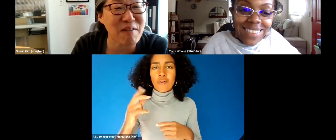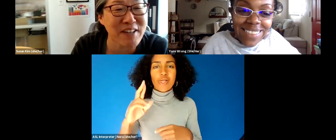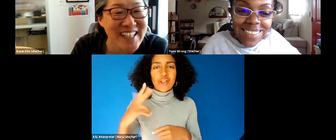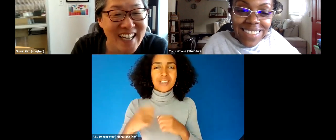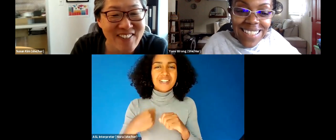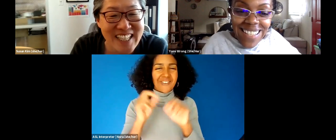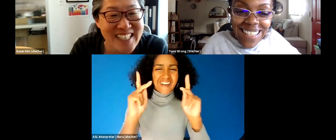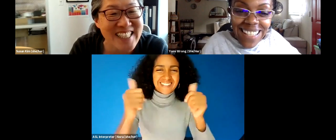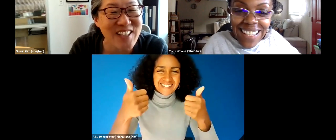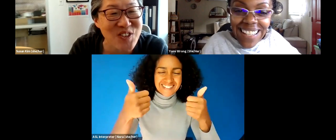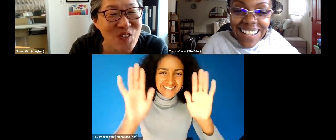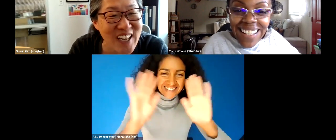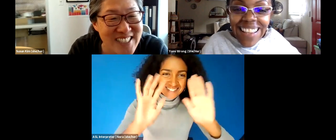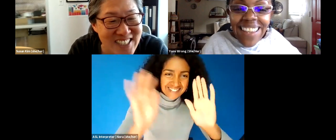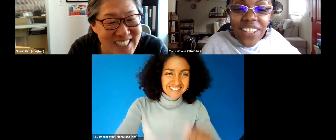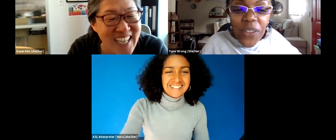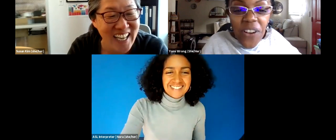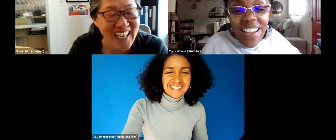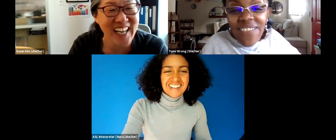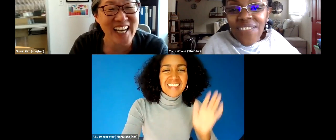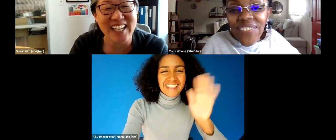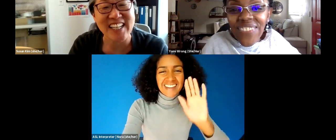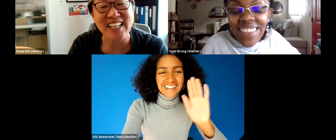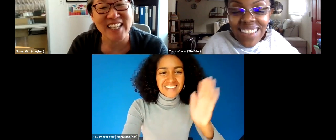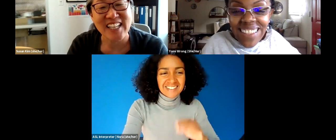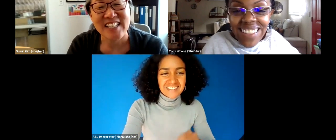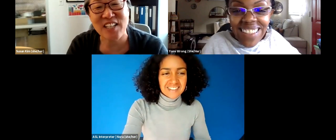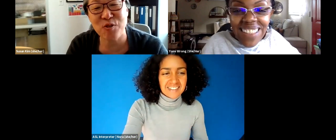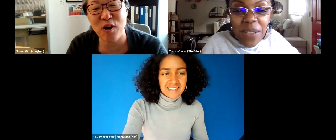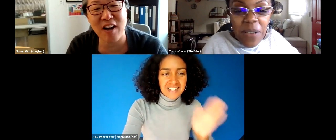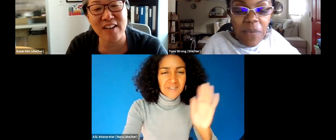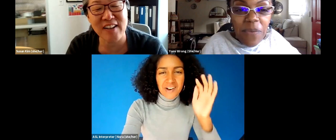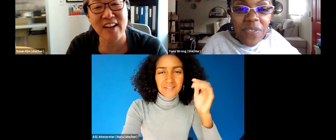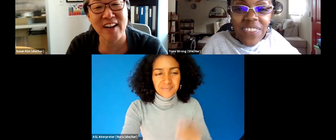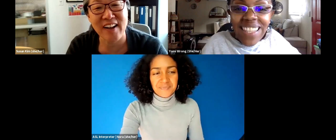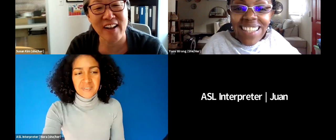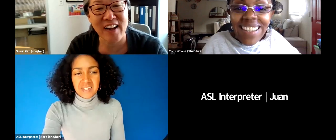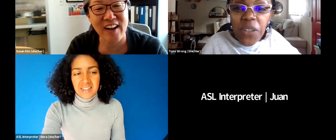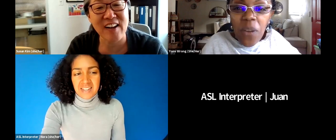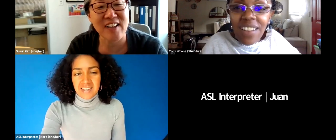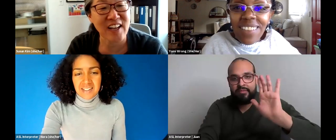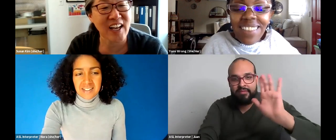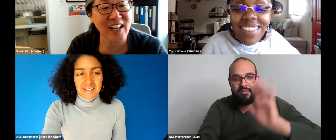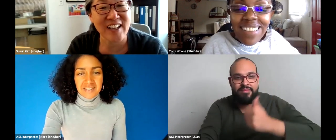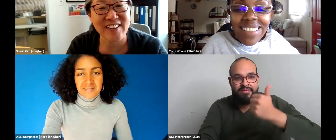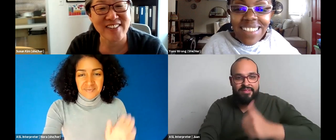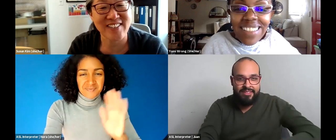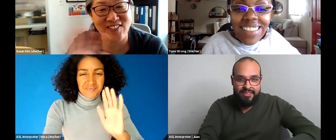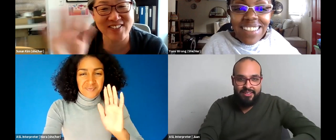could stop, right? Thank you so much. Thank you, Nora. Thank you, Huang. Thank you all. Thank you, Juan.